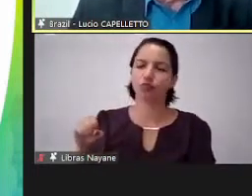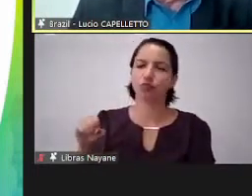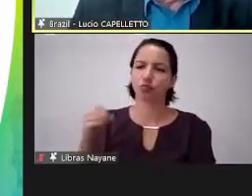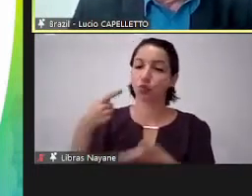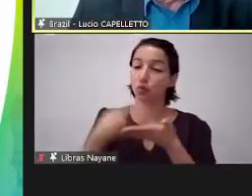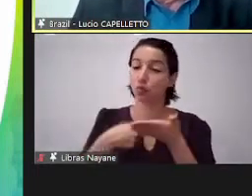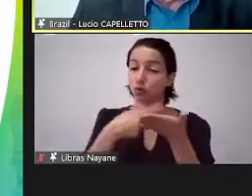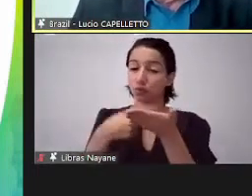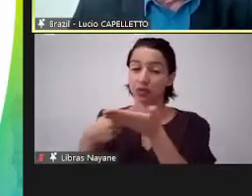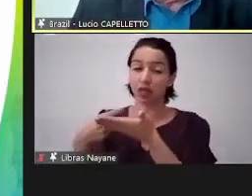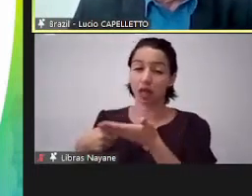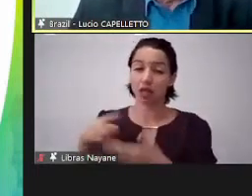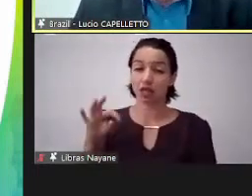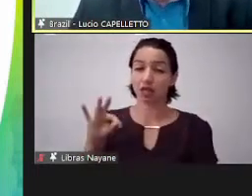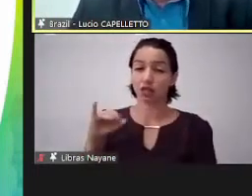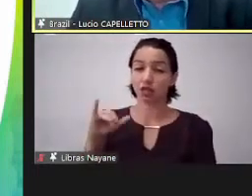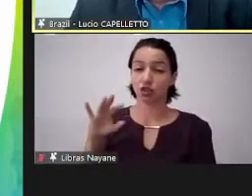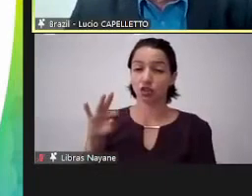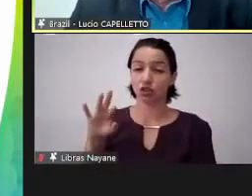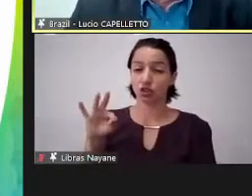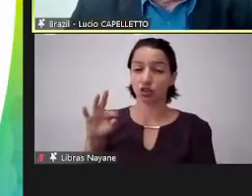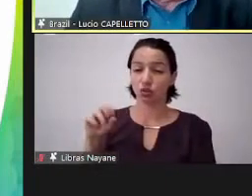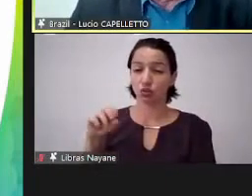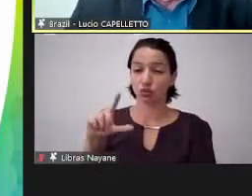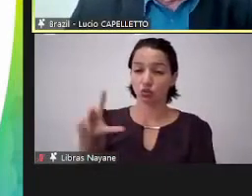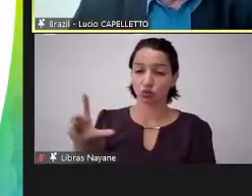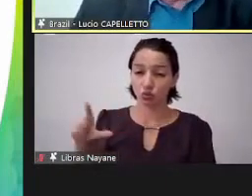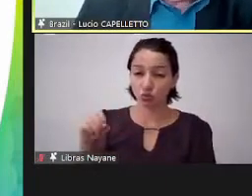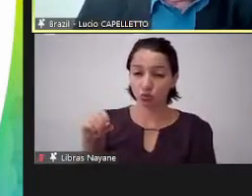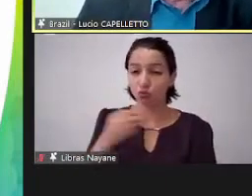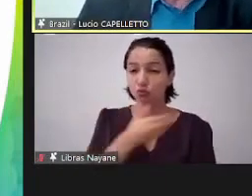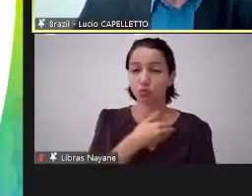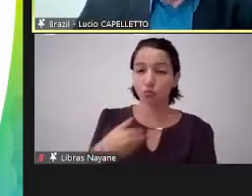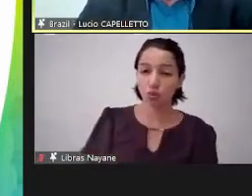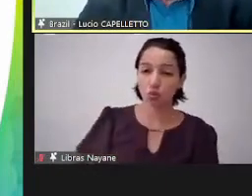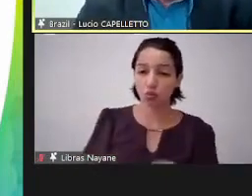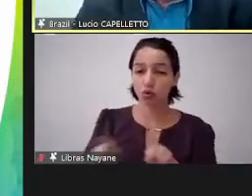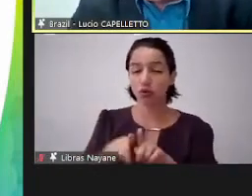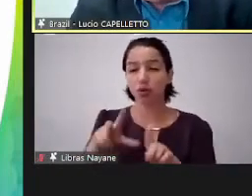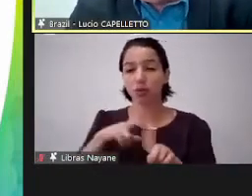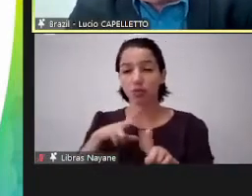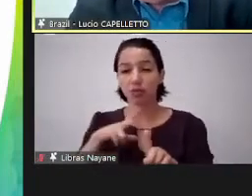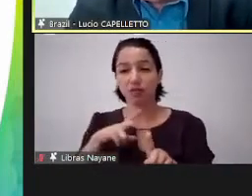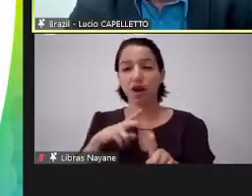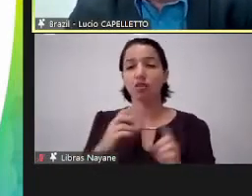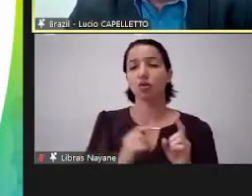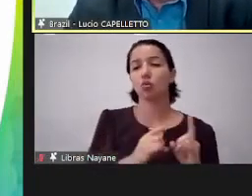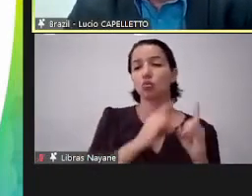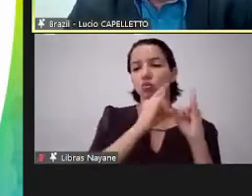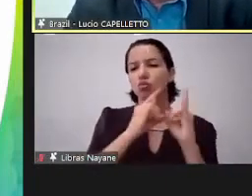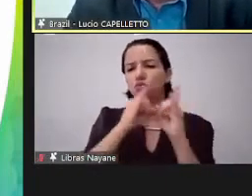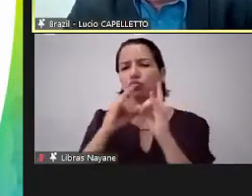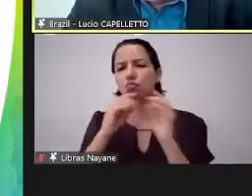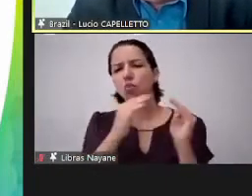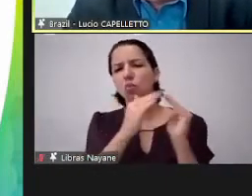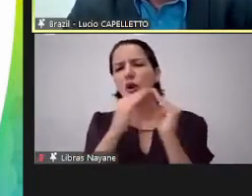in public bonds. Private bonds and that present risk in credit.